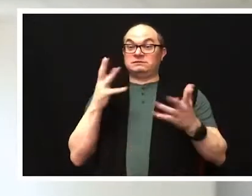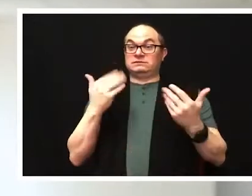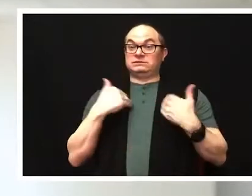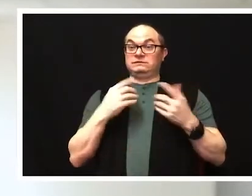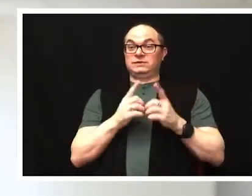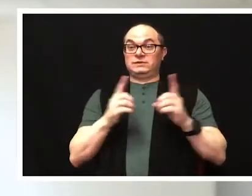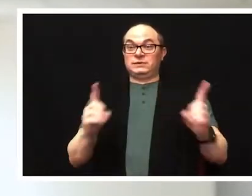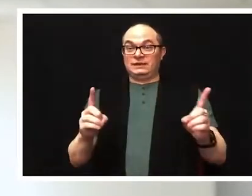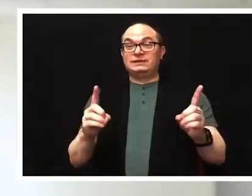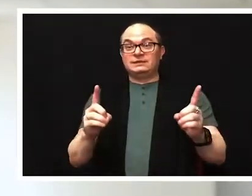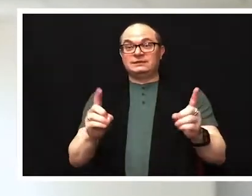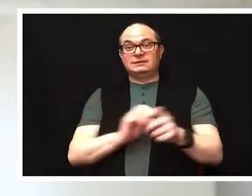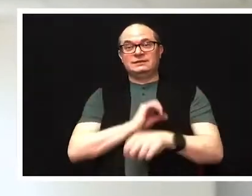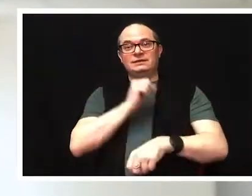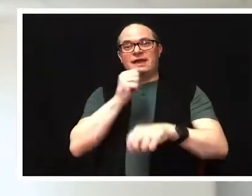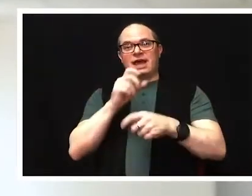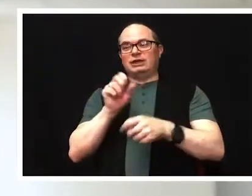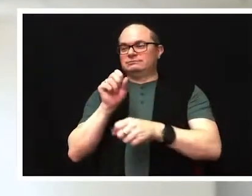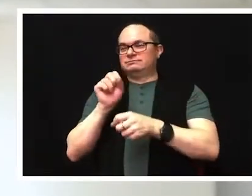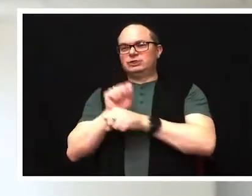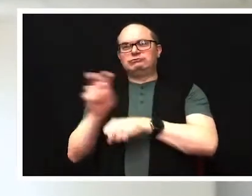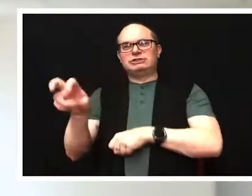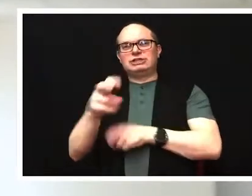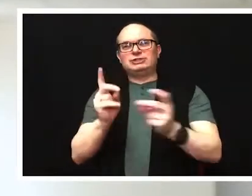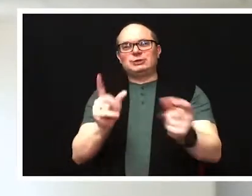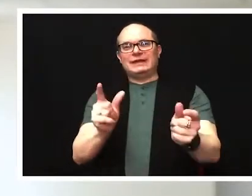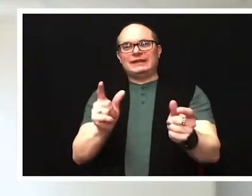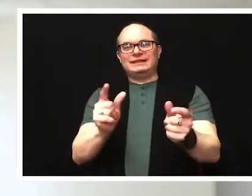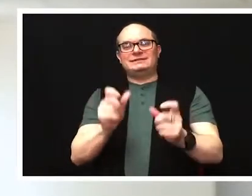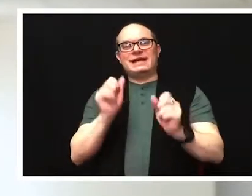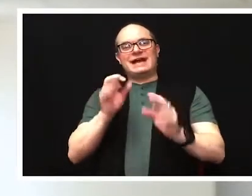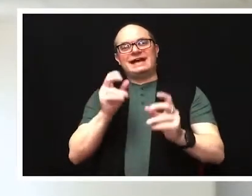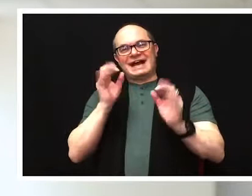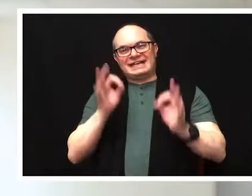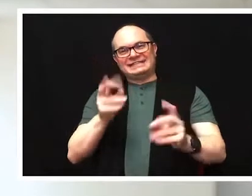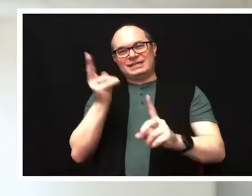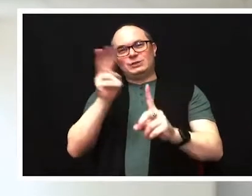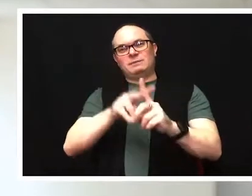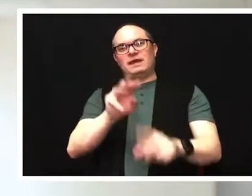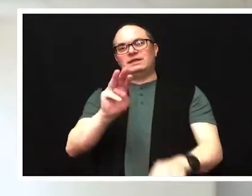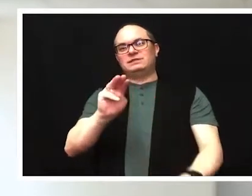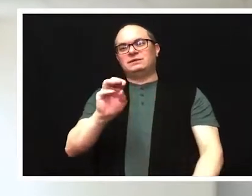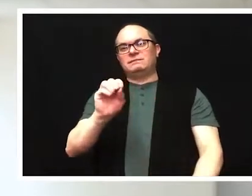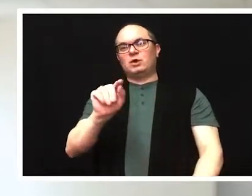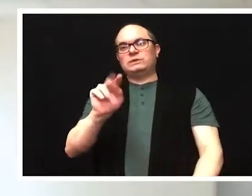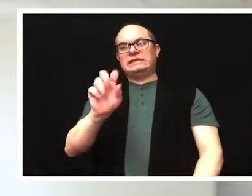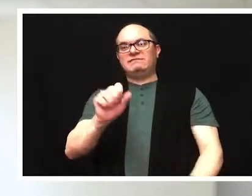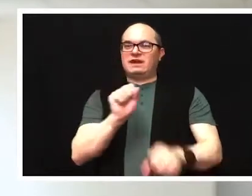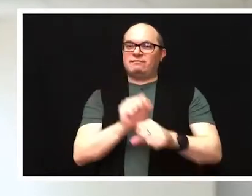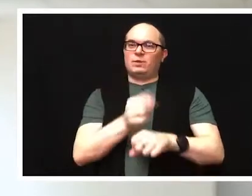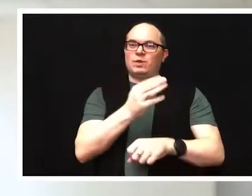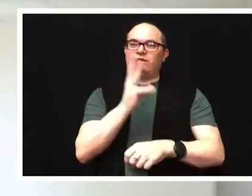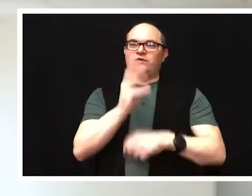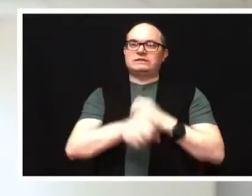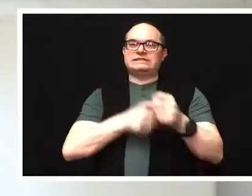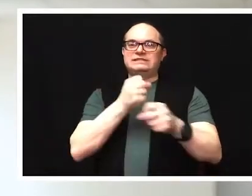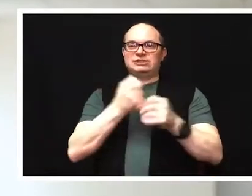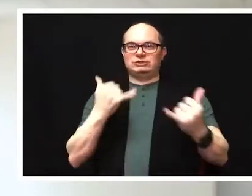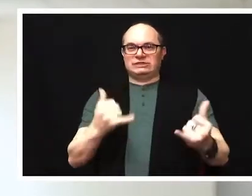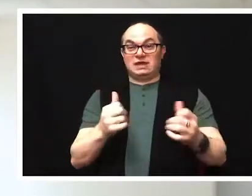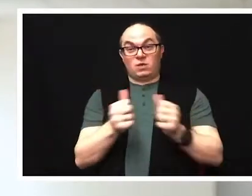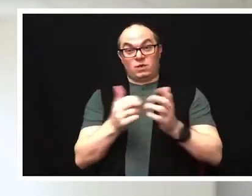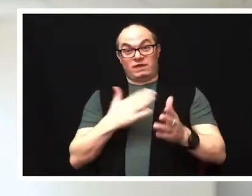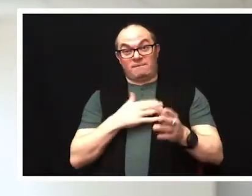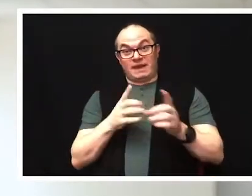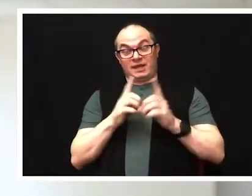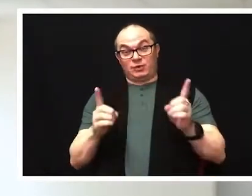my degree, I was able to make the career change quickly. I chose to apply at Motiva, where I've been employed for 6 years now.